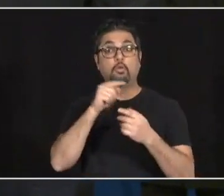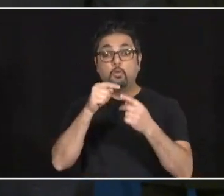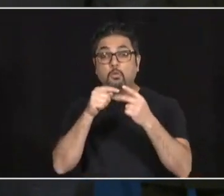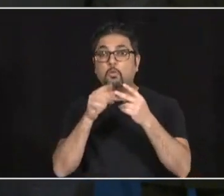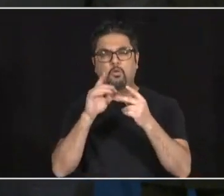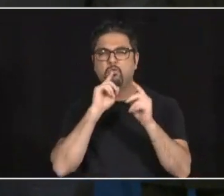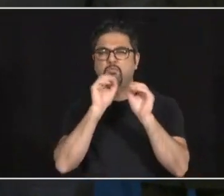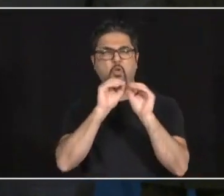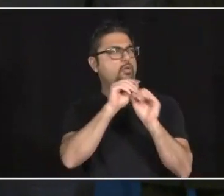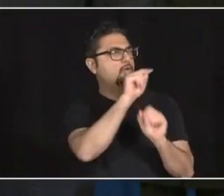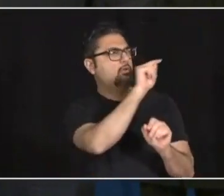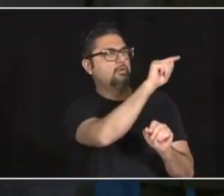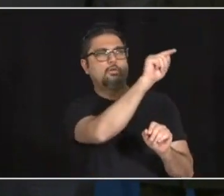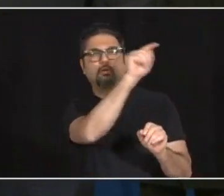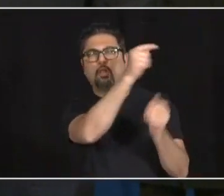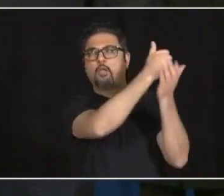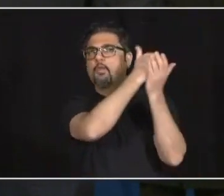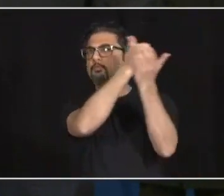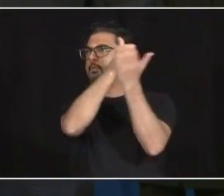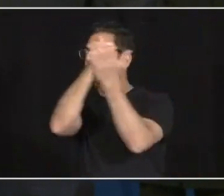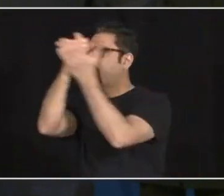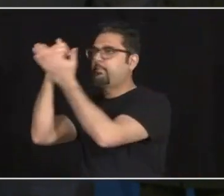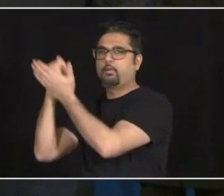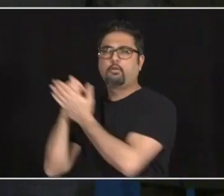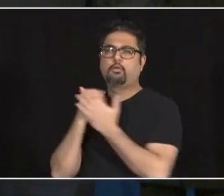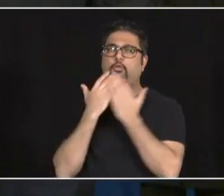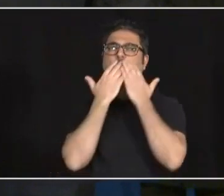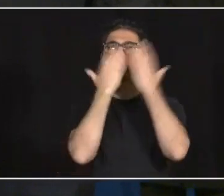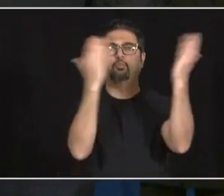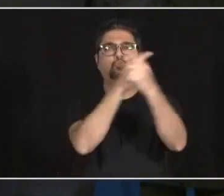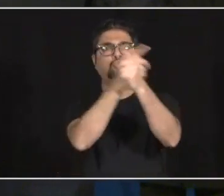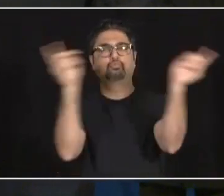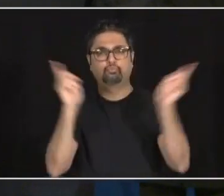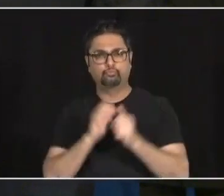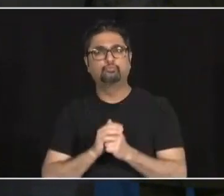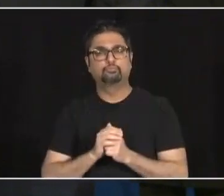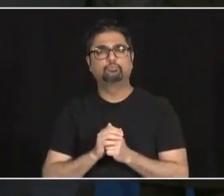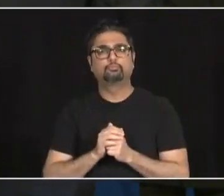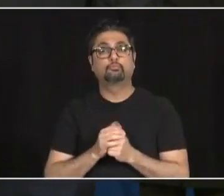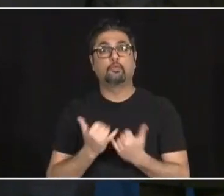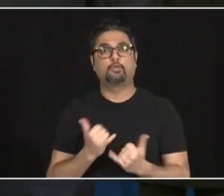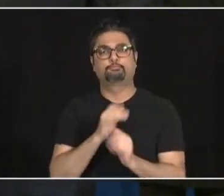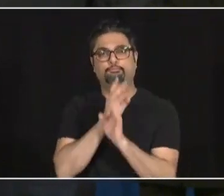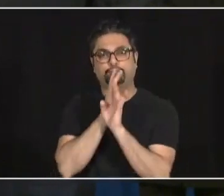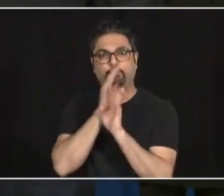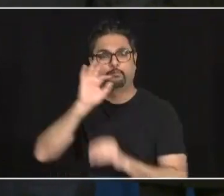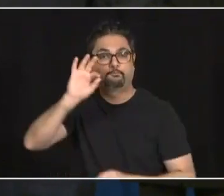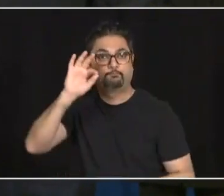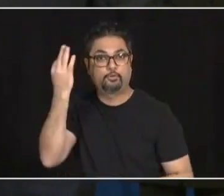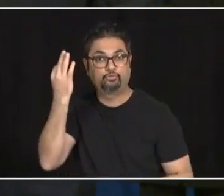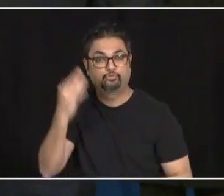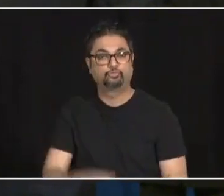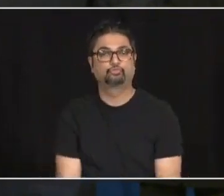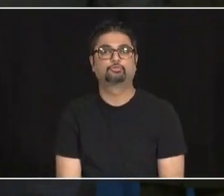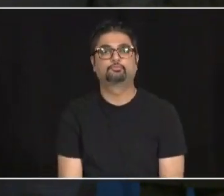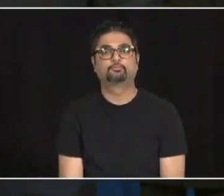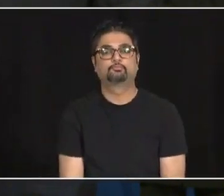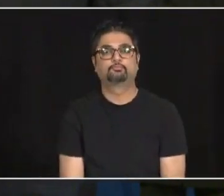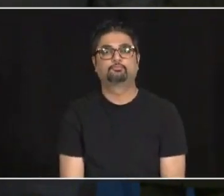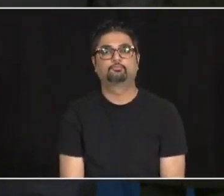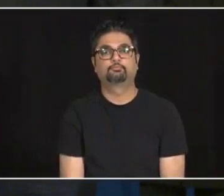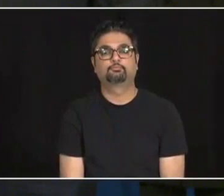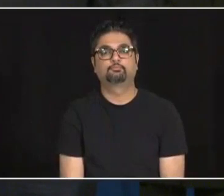tiens à remercier le gouvernement fédéral qui a travaillé avec nous sur cette mesure et sur de nombreuses autres mesures